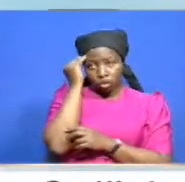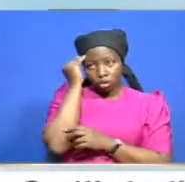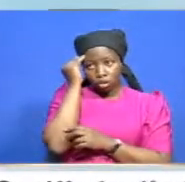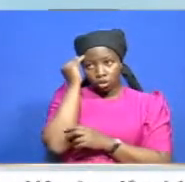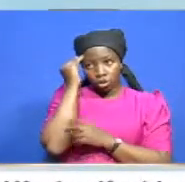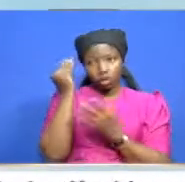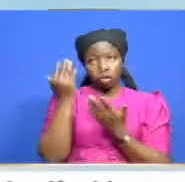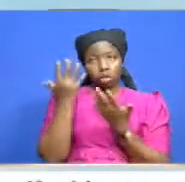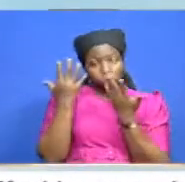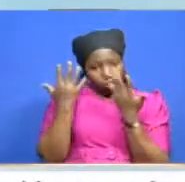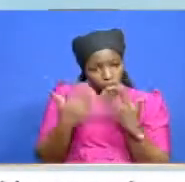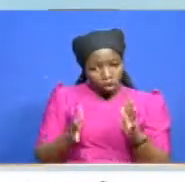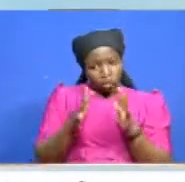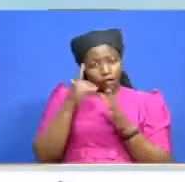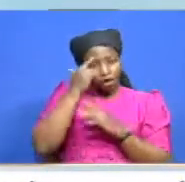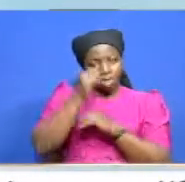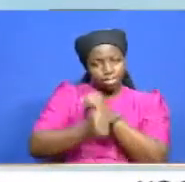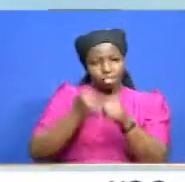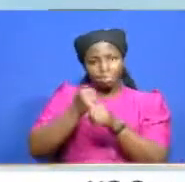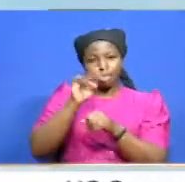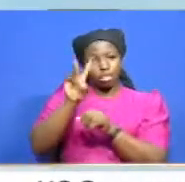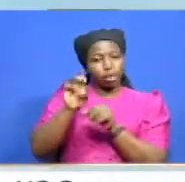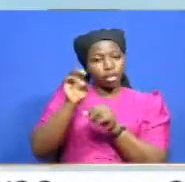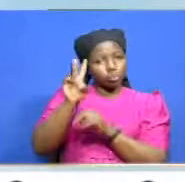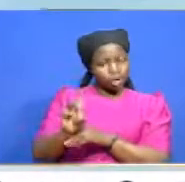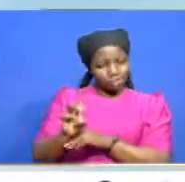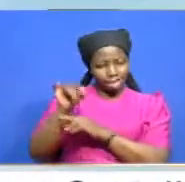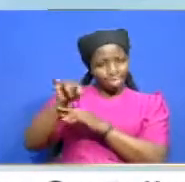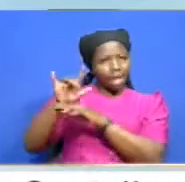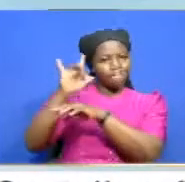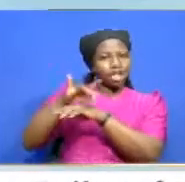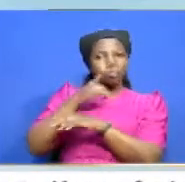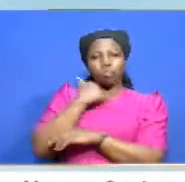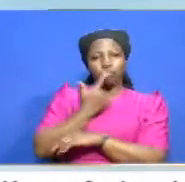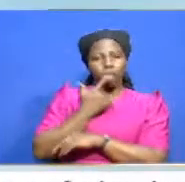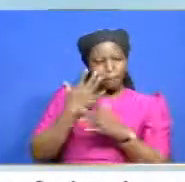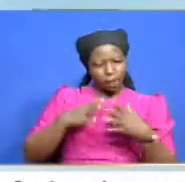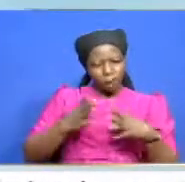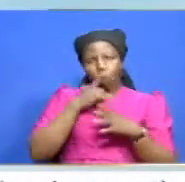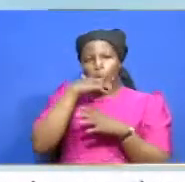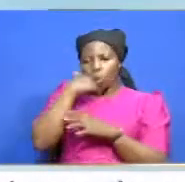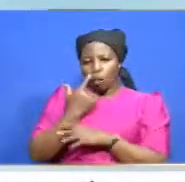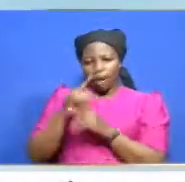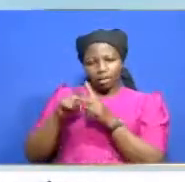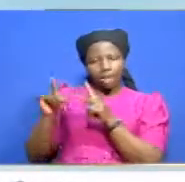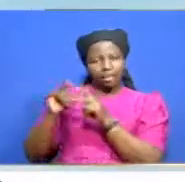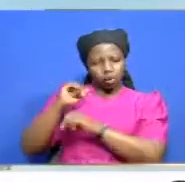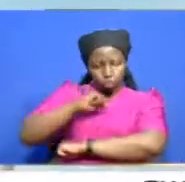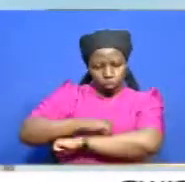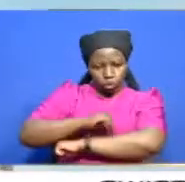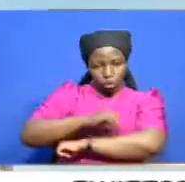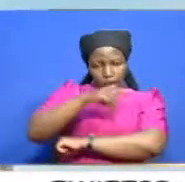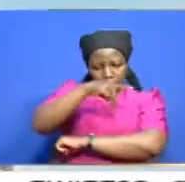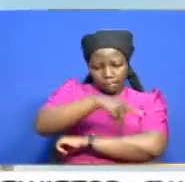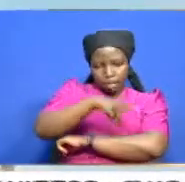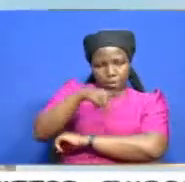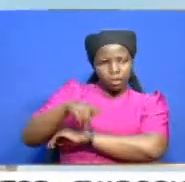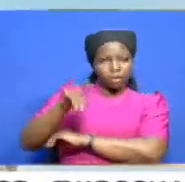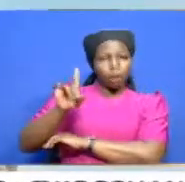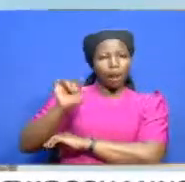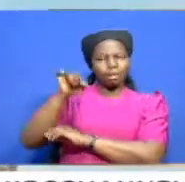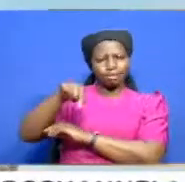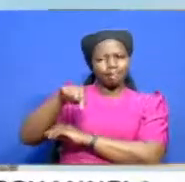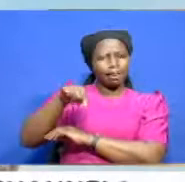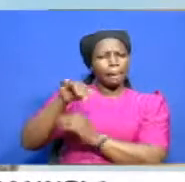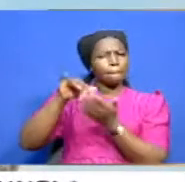2020 mainly affect those who are going to begin school in PP1. And that is the